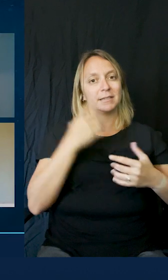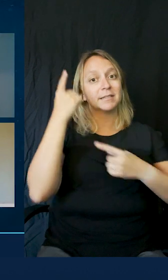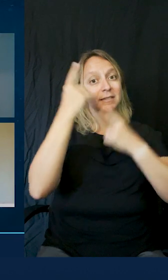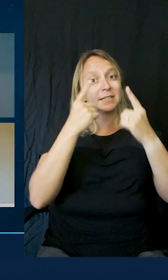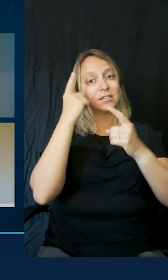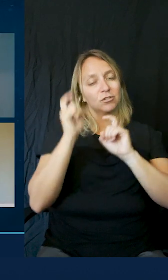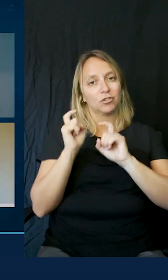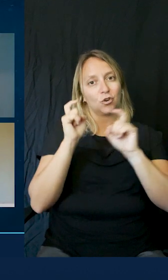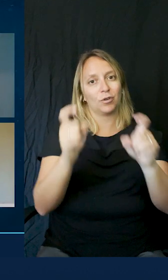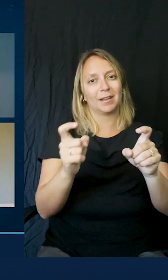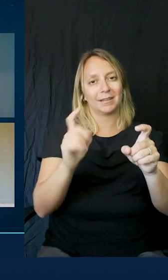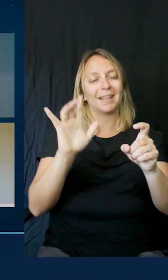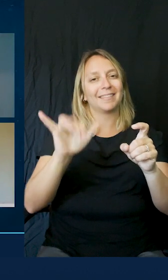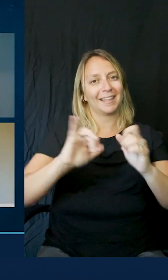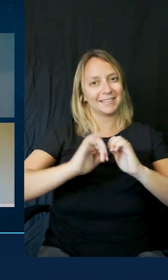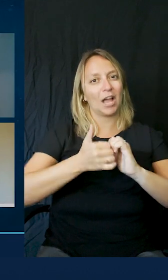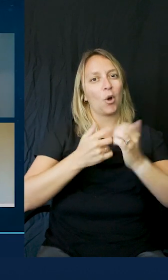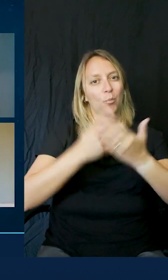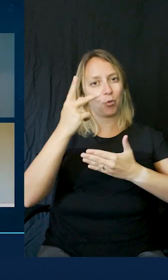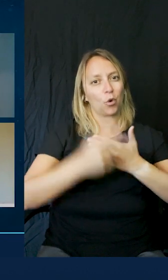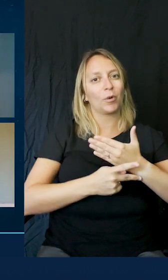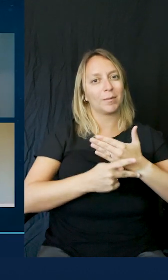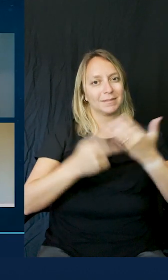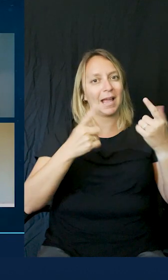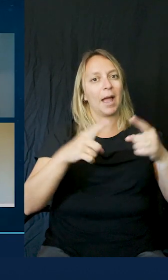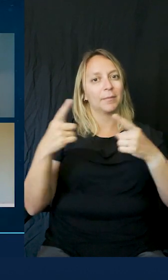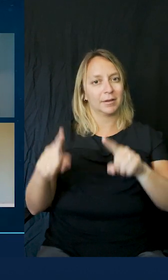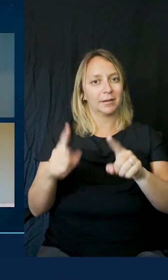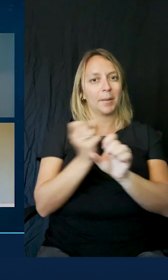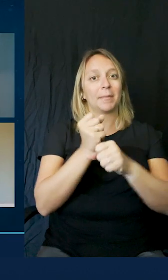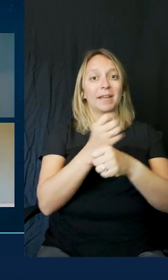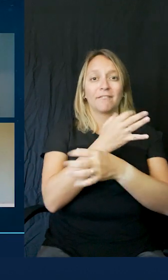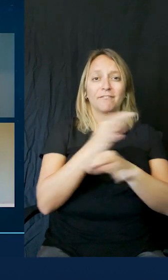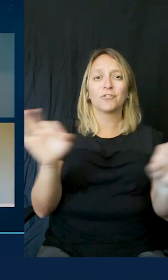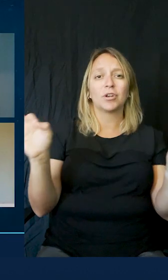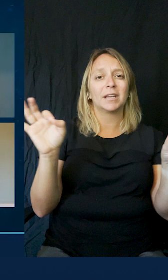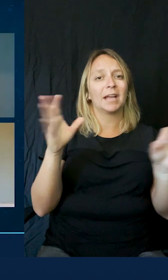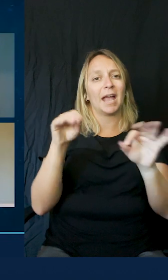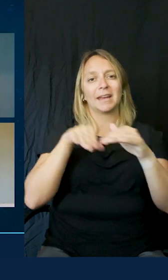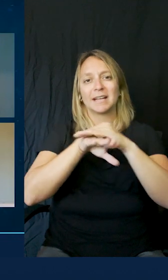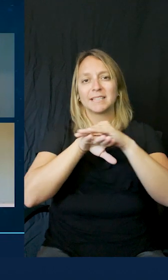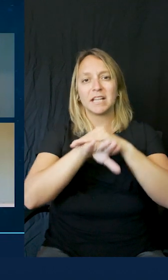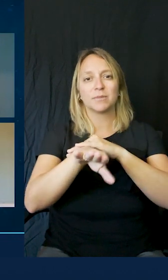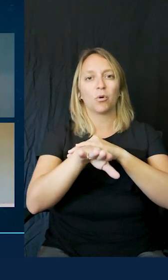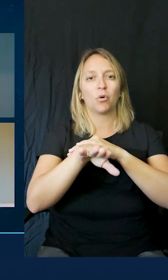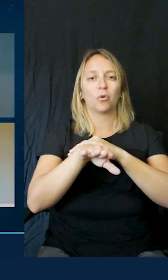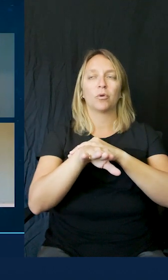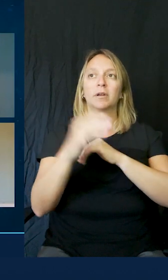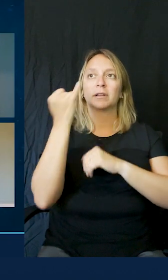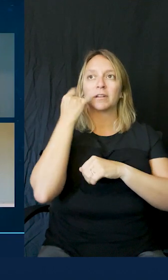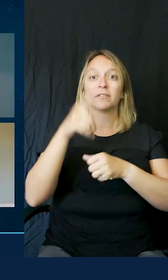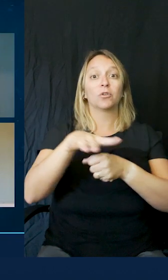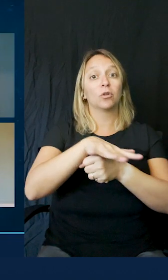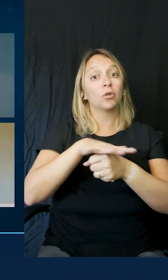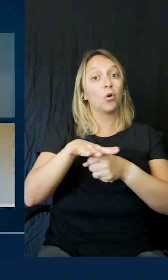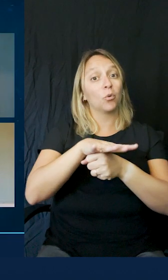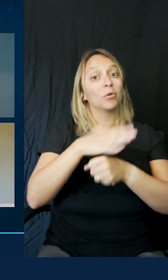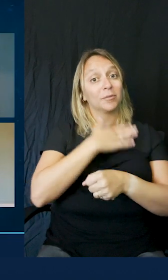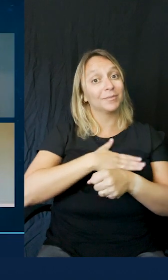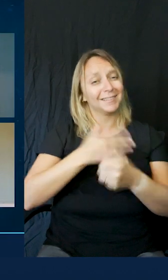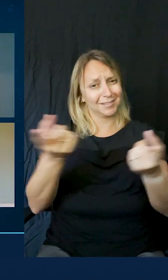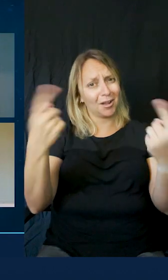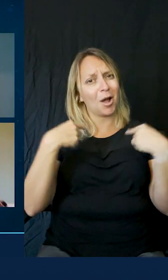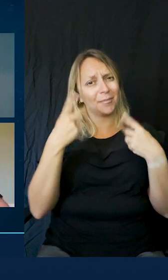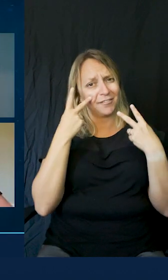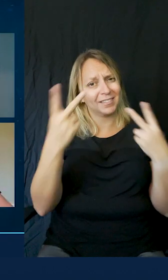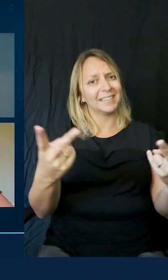keep programs like these happening, making them free and accessible for everybody. If you're local, please do come down and see